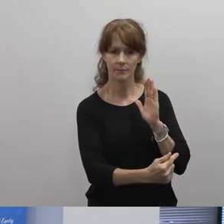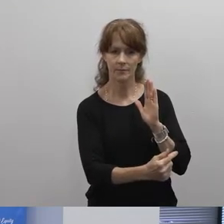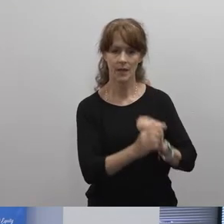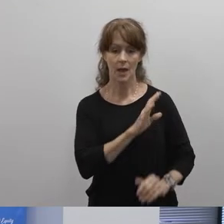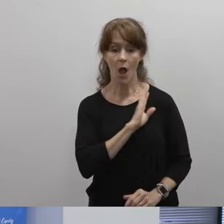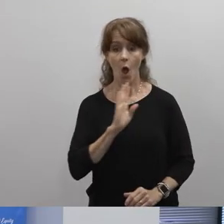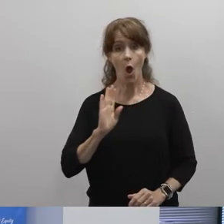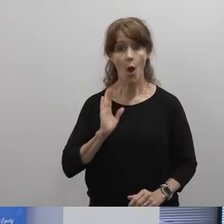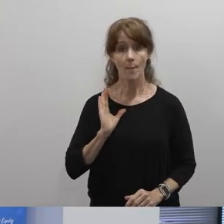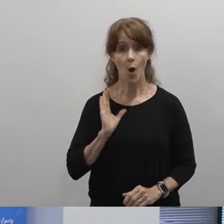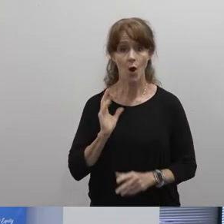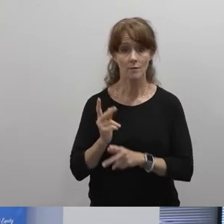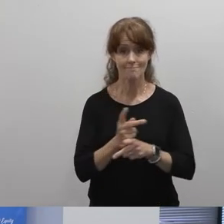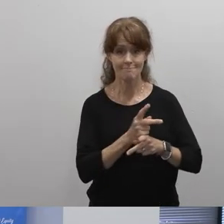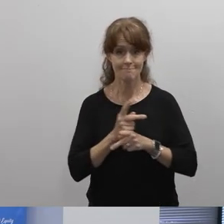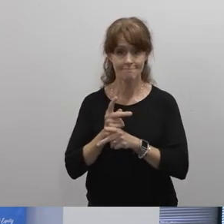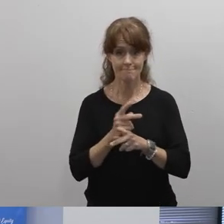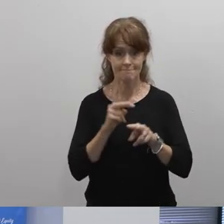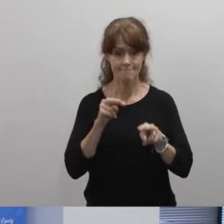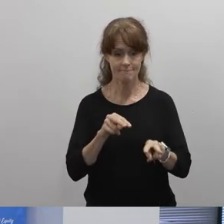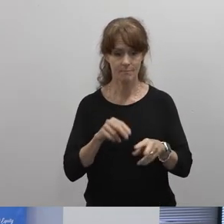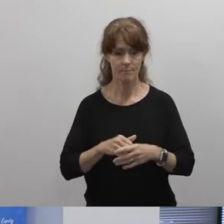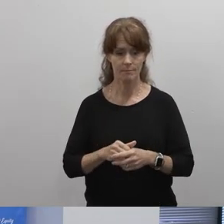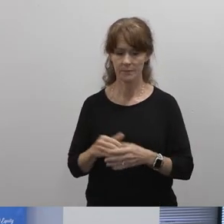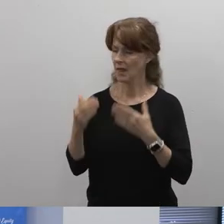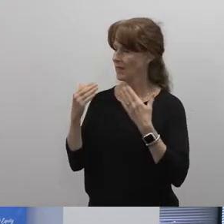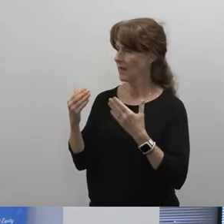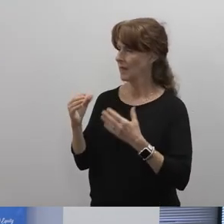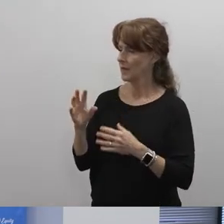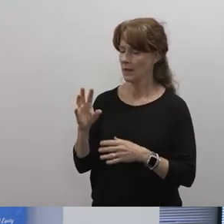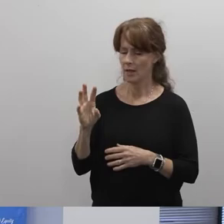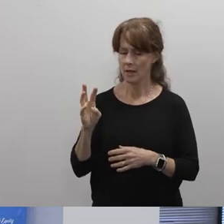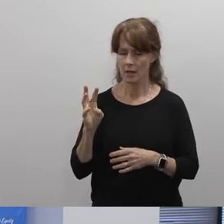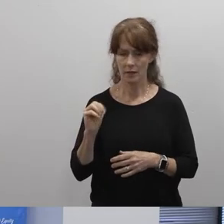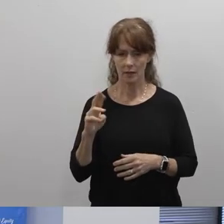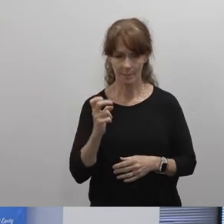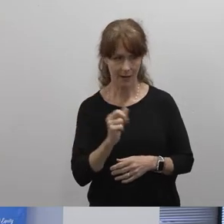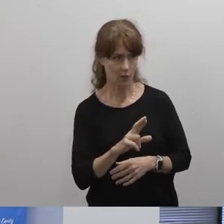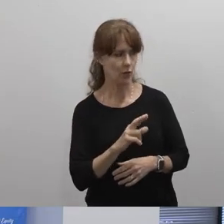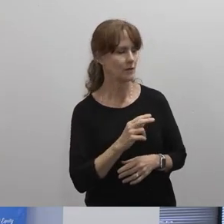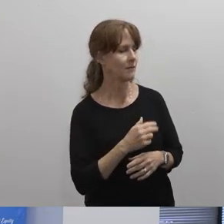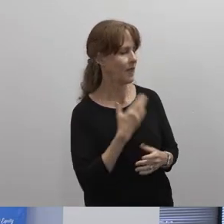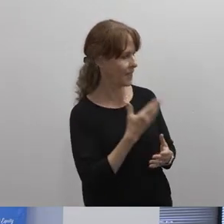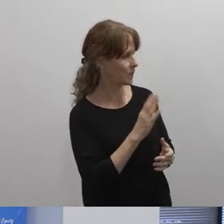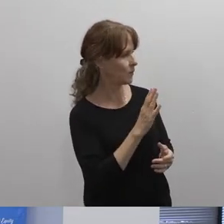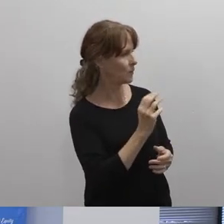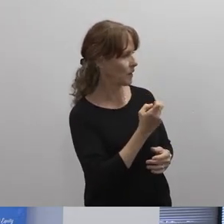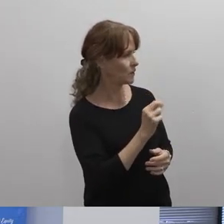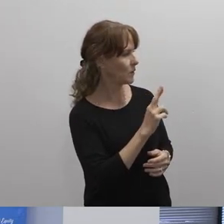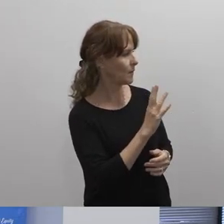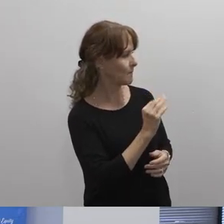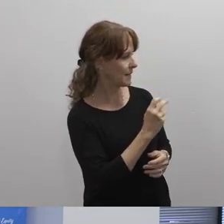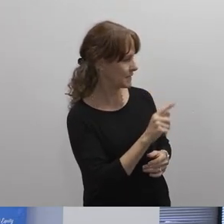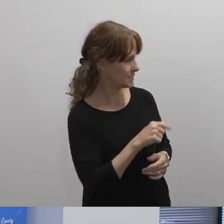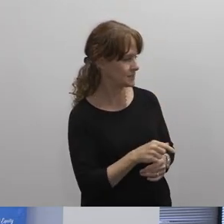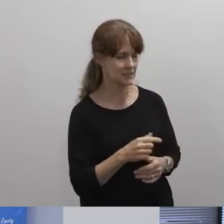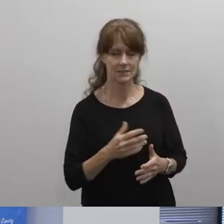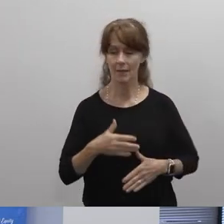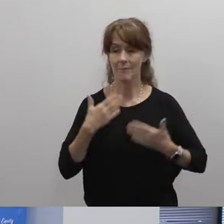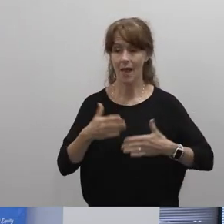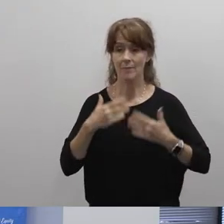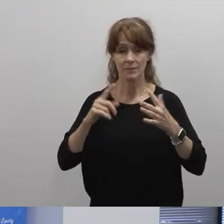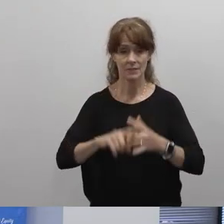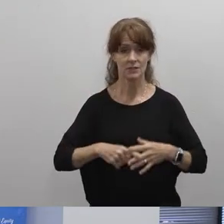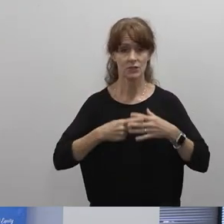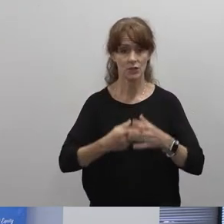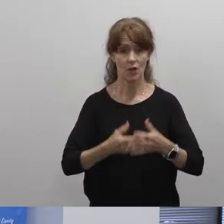board governance. Dr. Baker. Thank you, Dr. Benitez and board. I am pleased to kick off this second section of